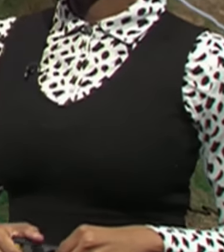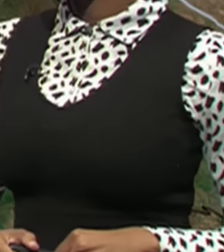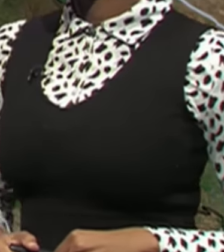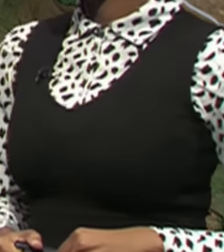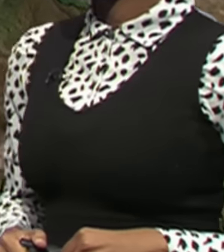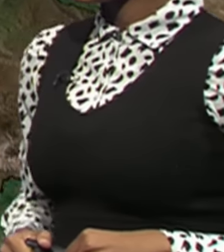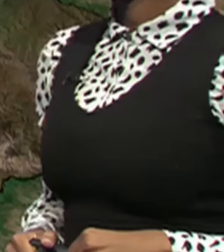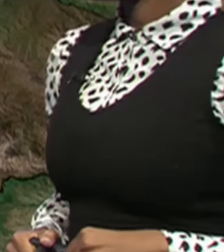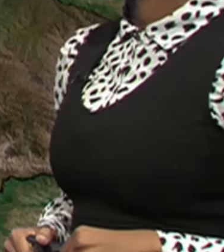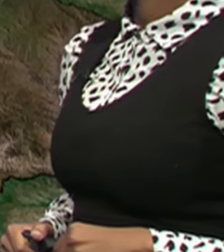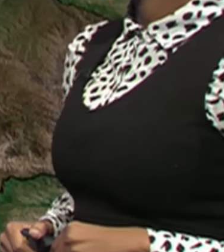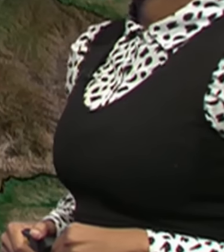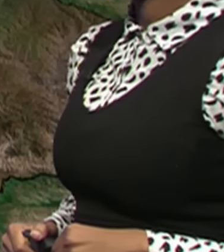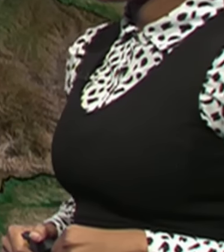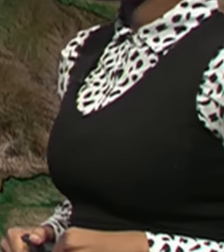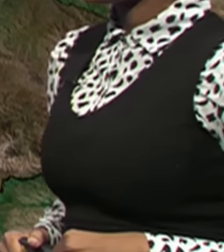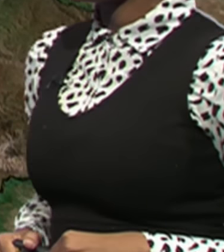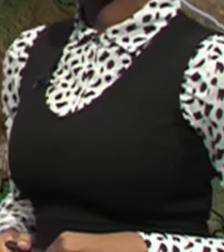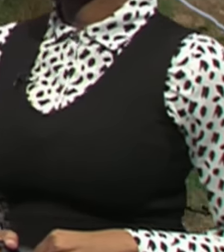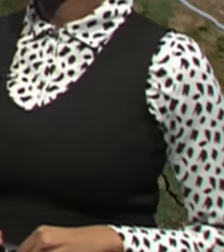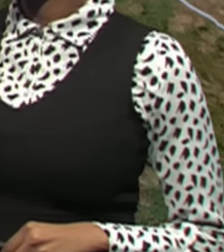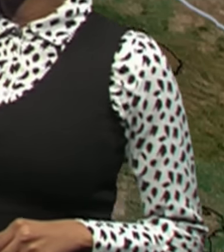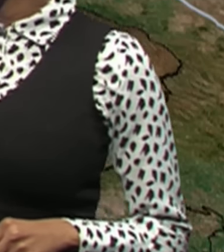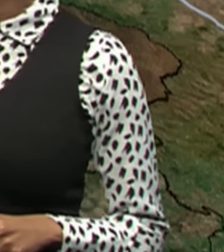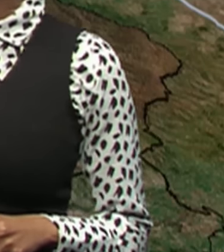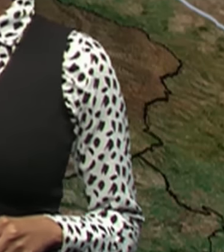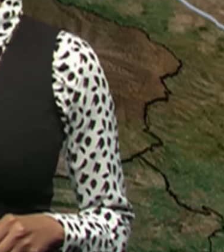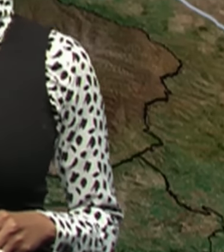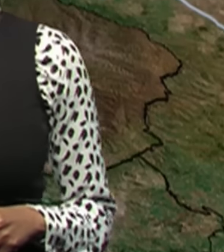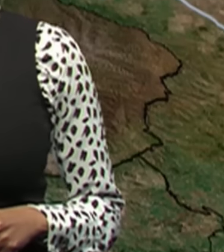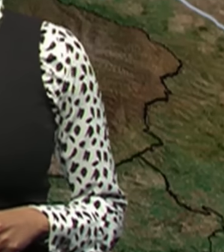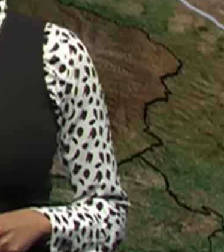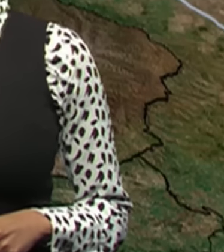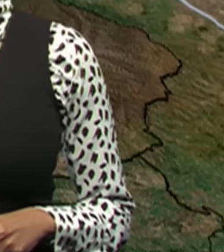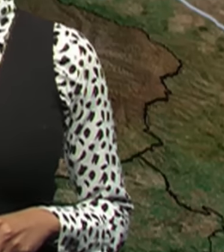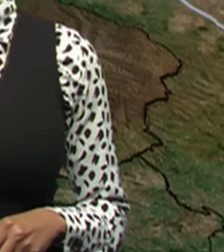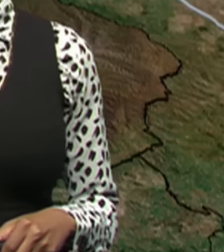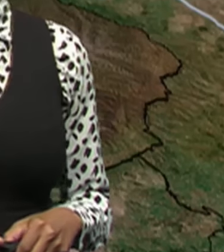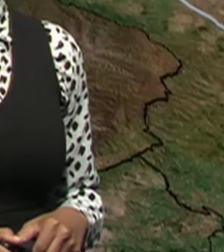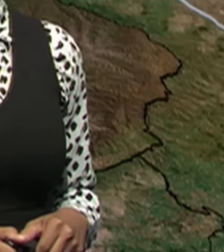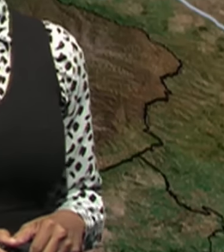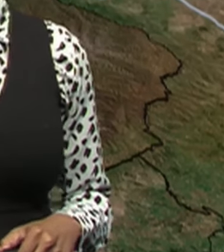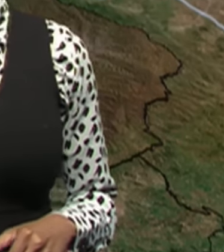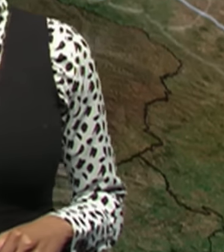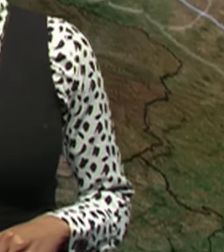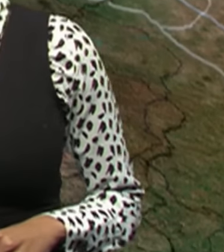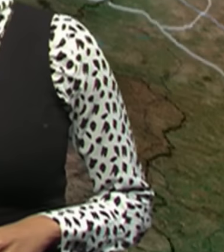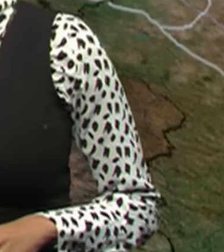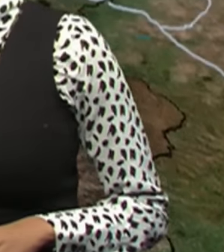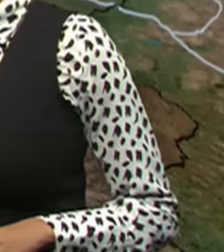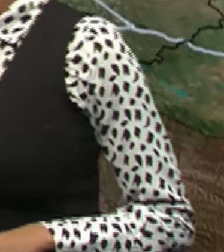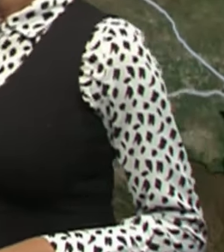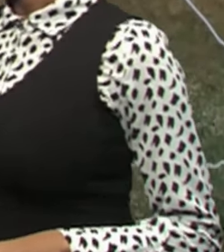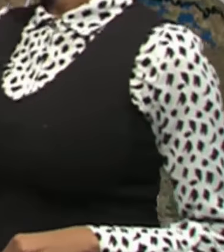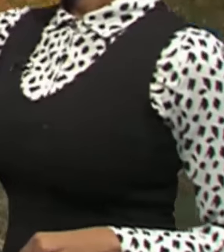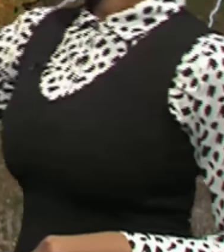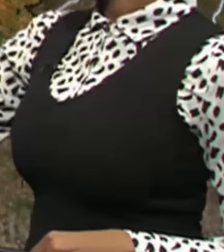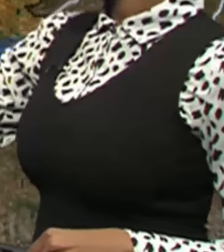ka digata di le 15 go ya go di le 29 Bloemfontein ka digata di le 16 go ya go di le